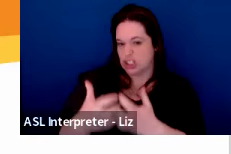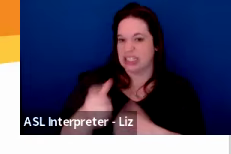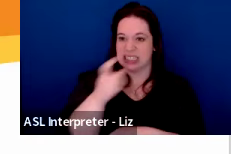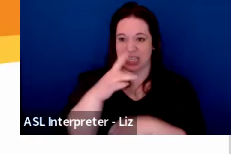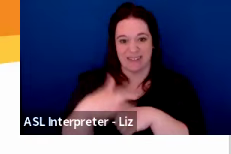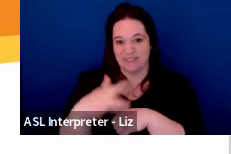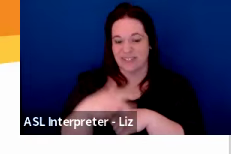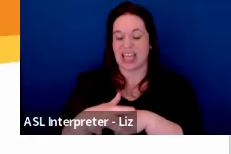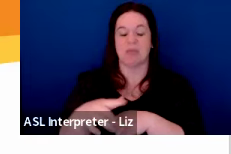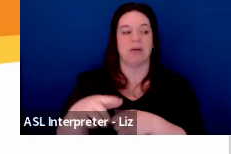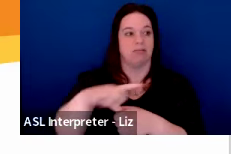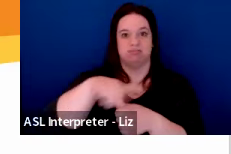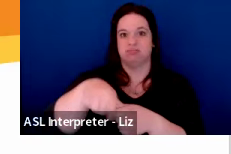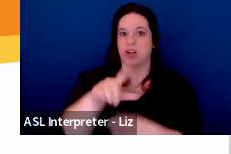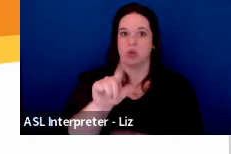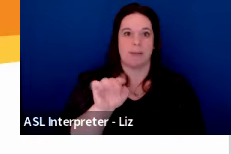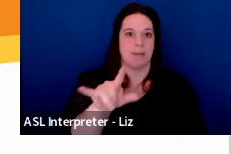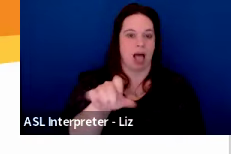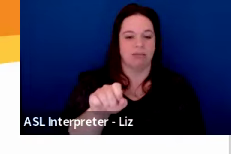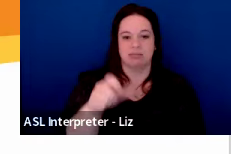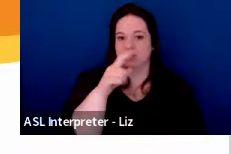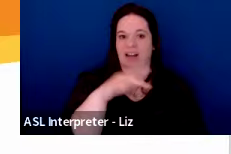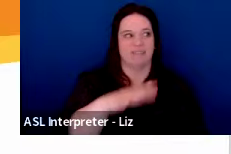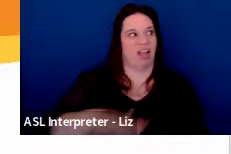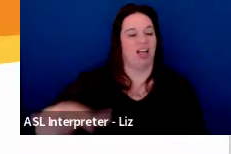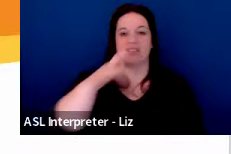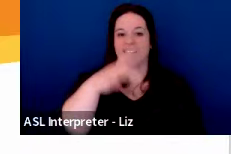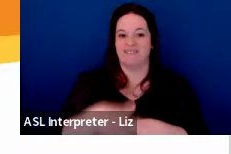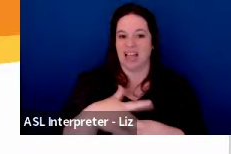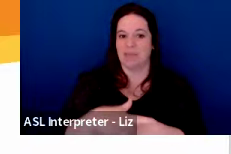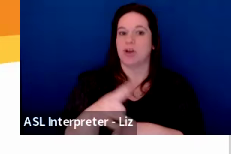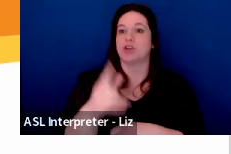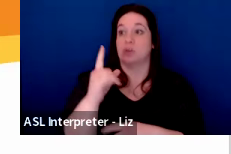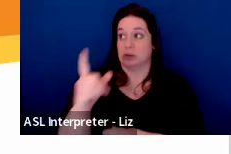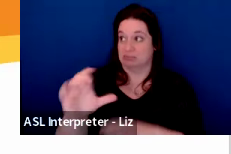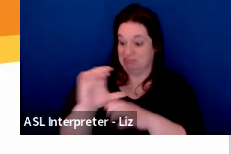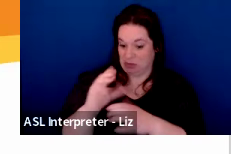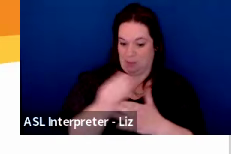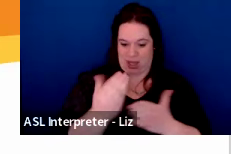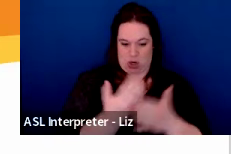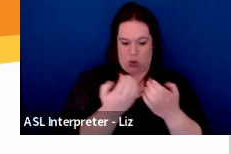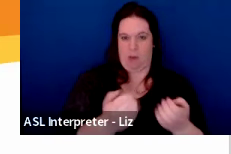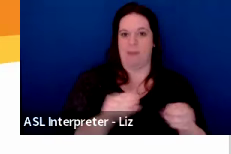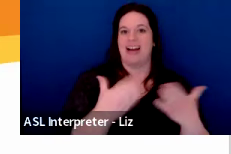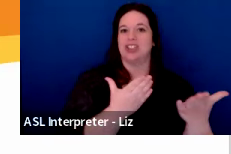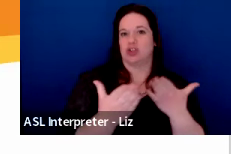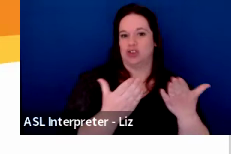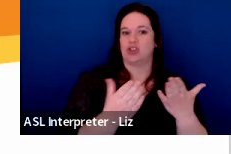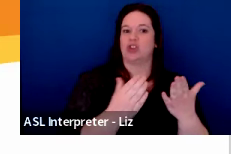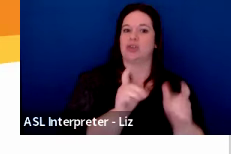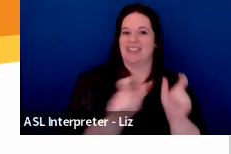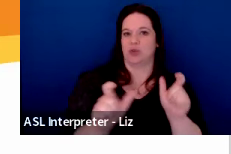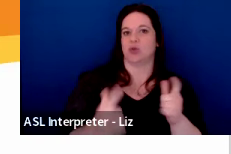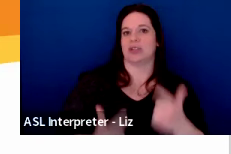available within a 20-mile radius. So they're going to use this new equipment to provide services to individuals living